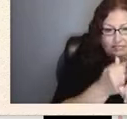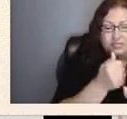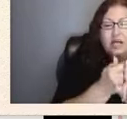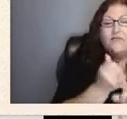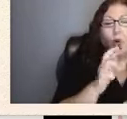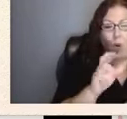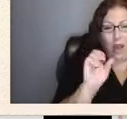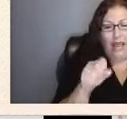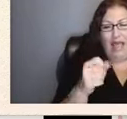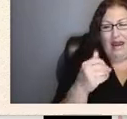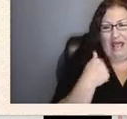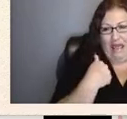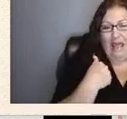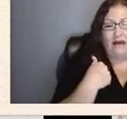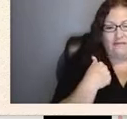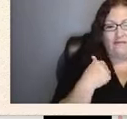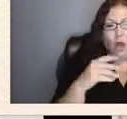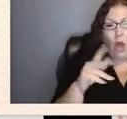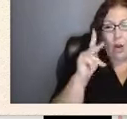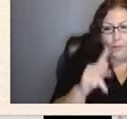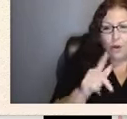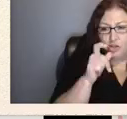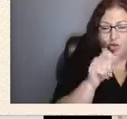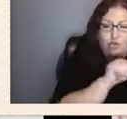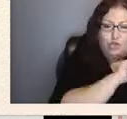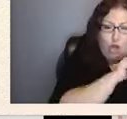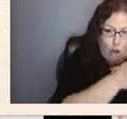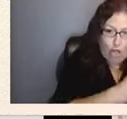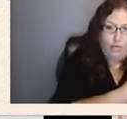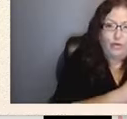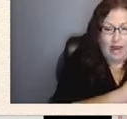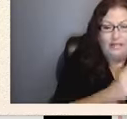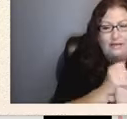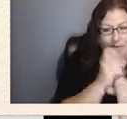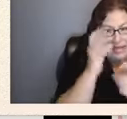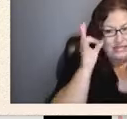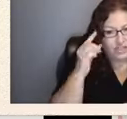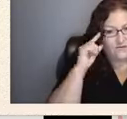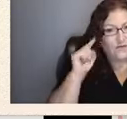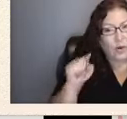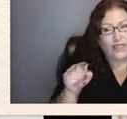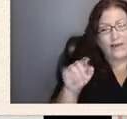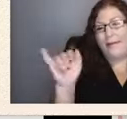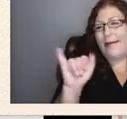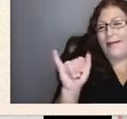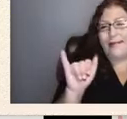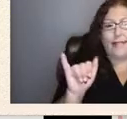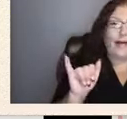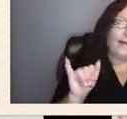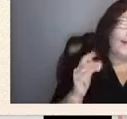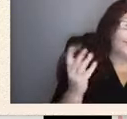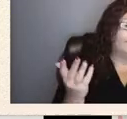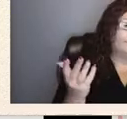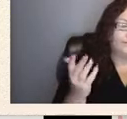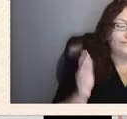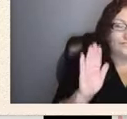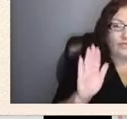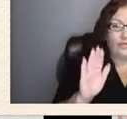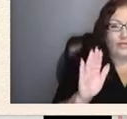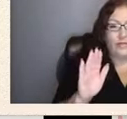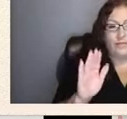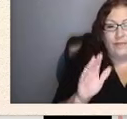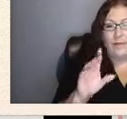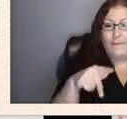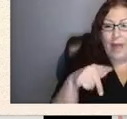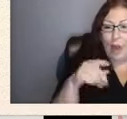an individual who is authorized to make decisions for them, such as with a durable power of attorney.